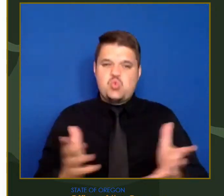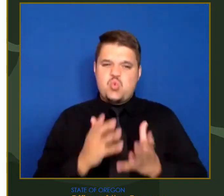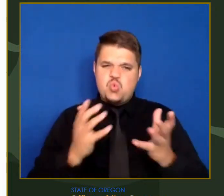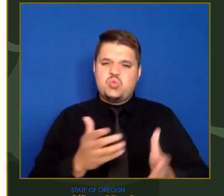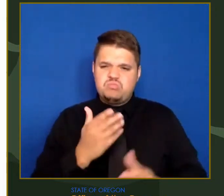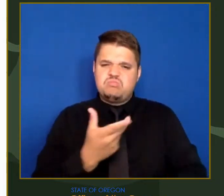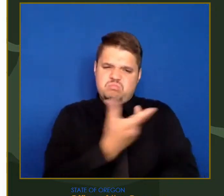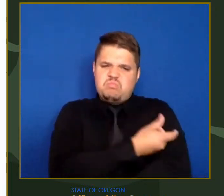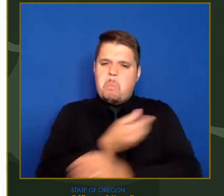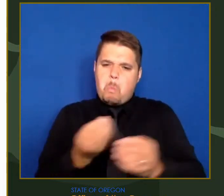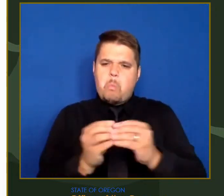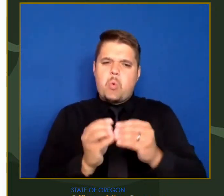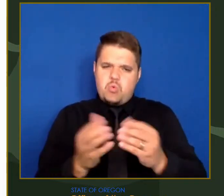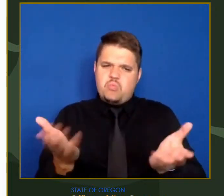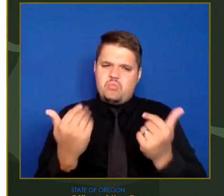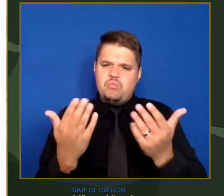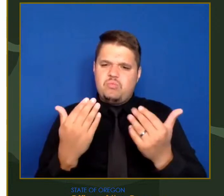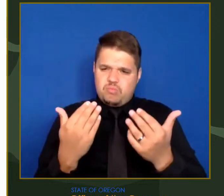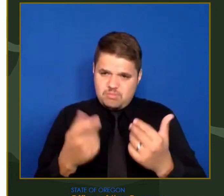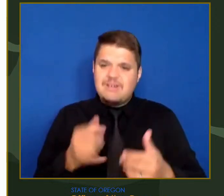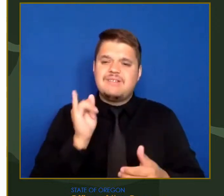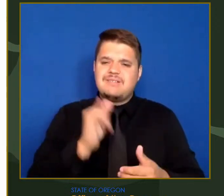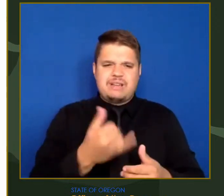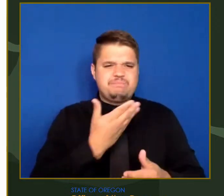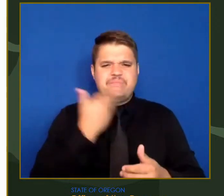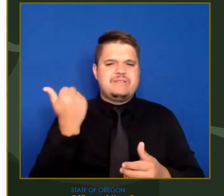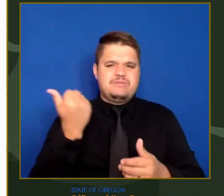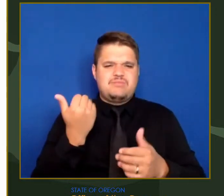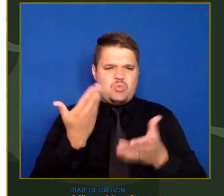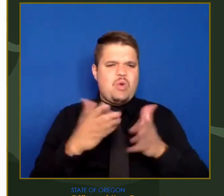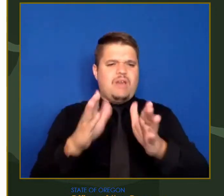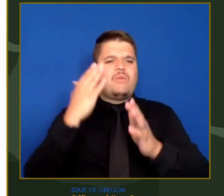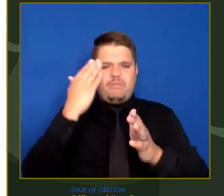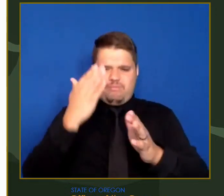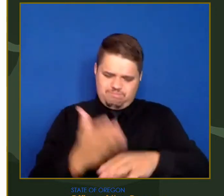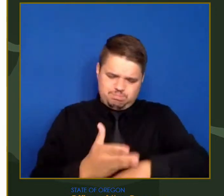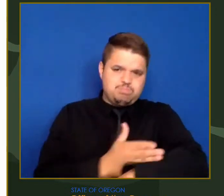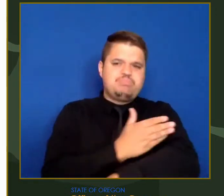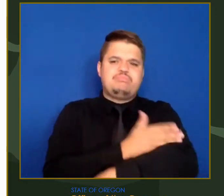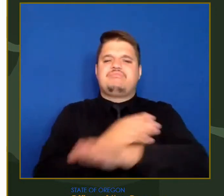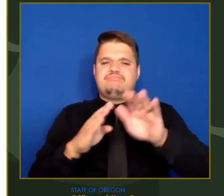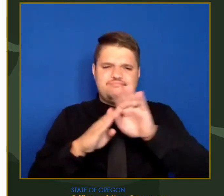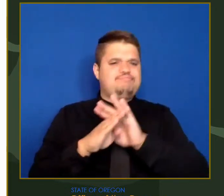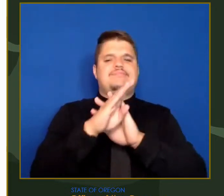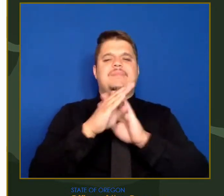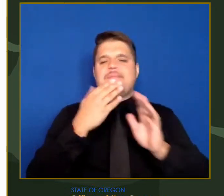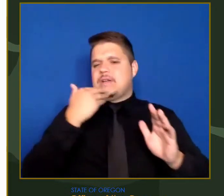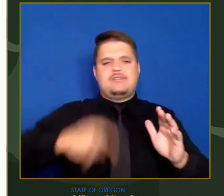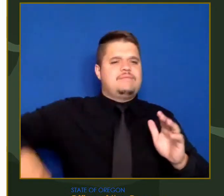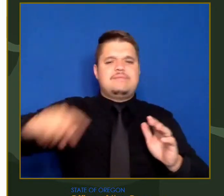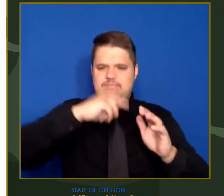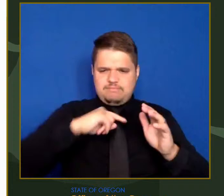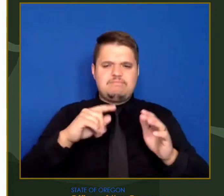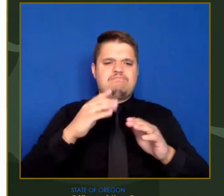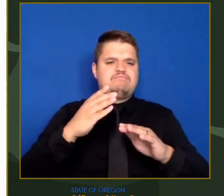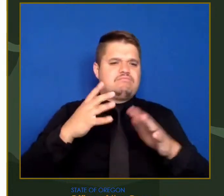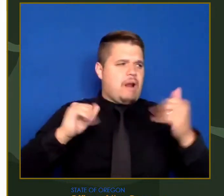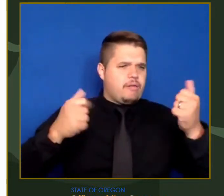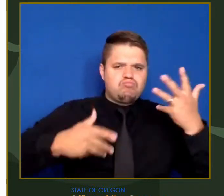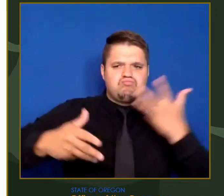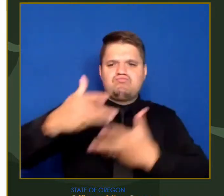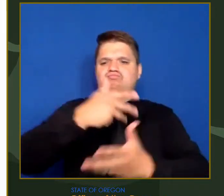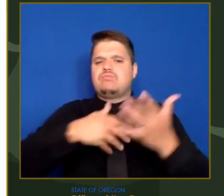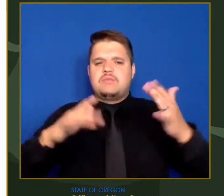that have lagged. These include some of Oregon's most populous counties. Vaccinations are making a difference